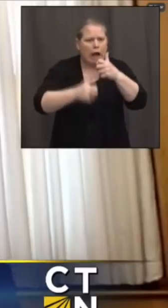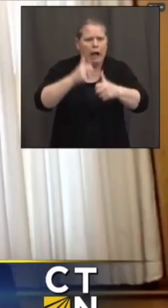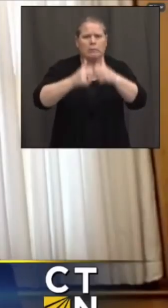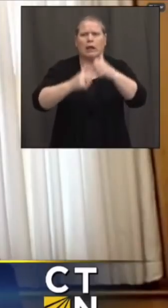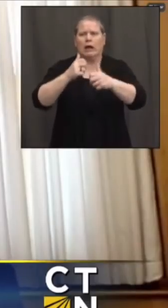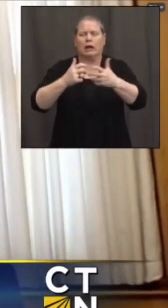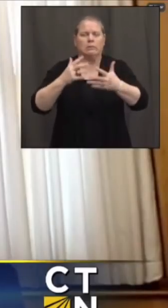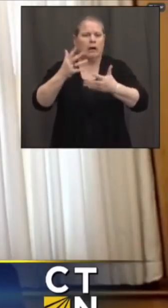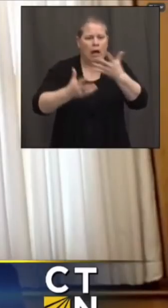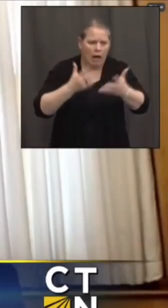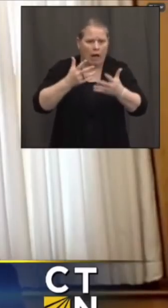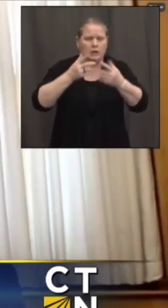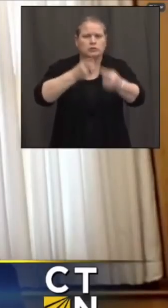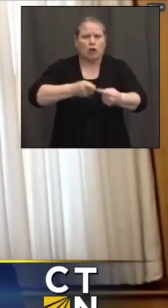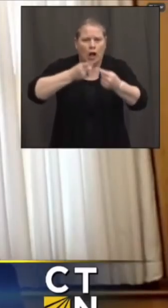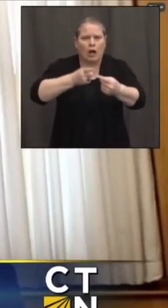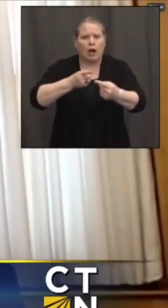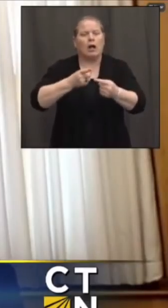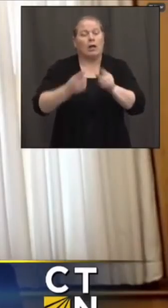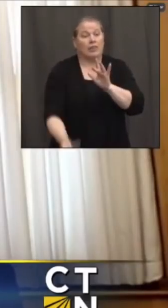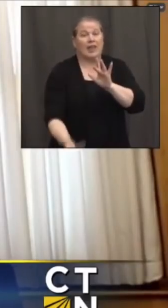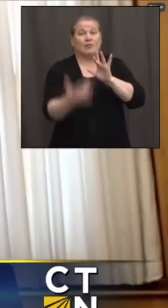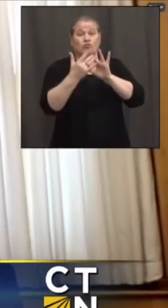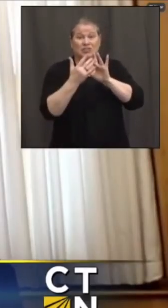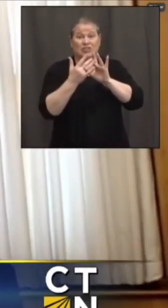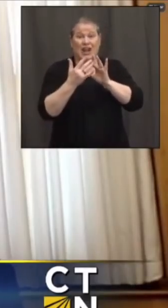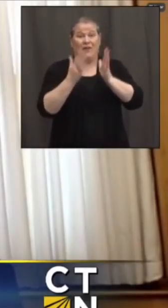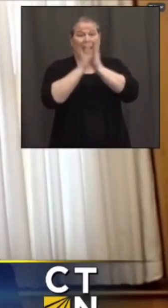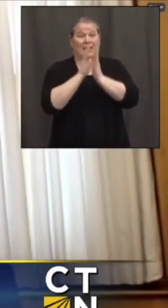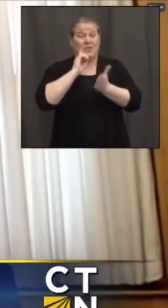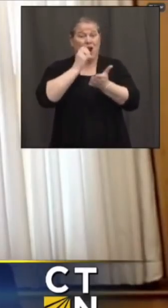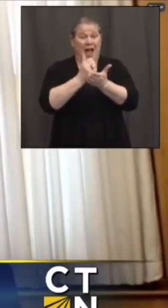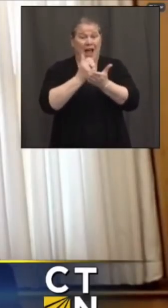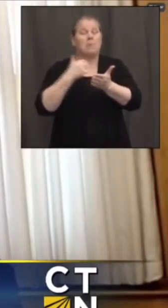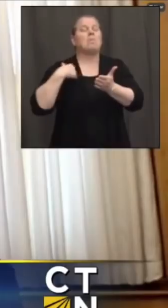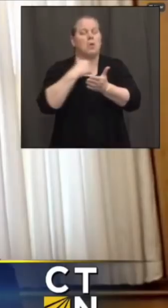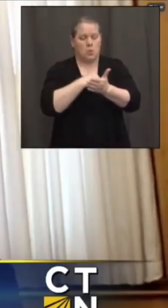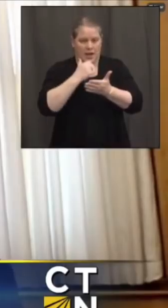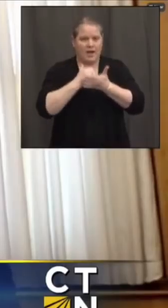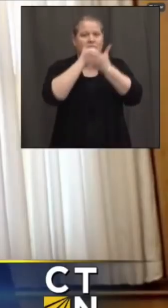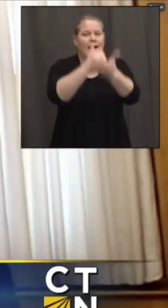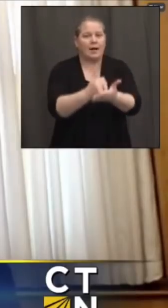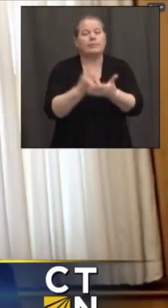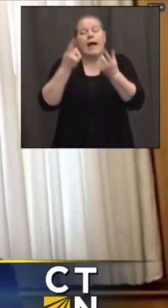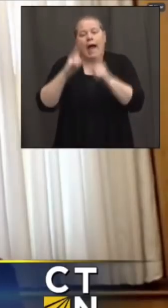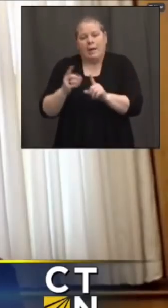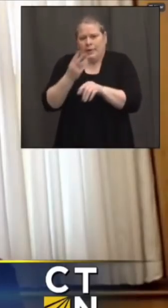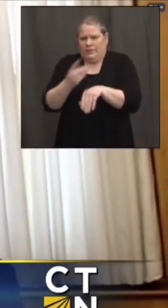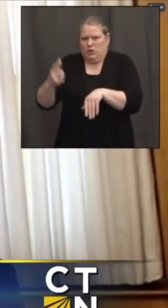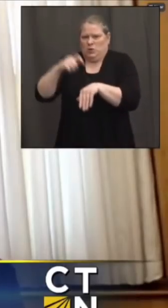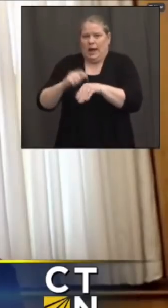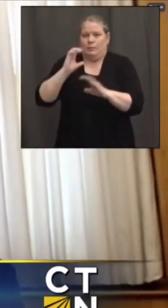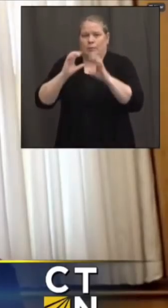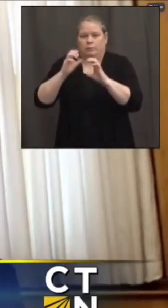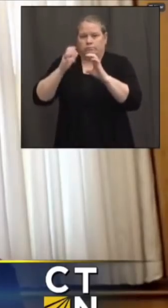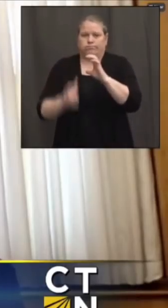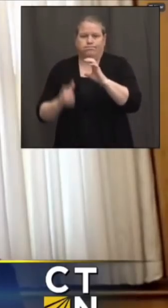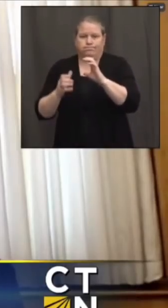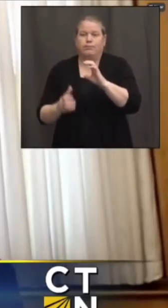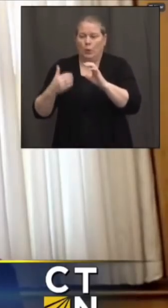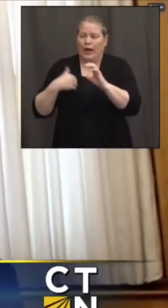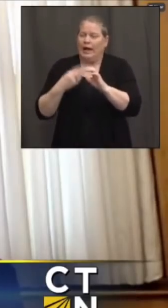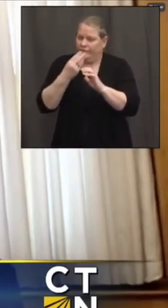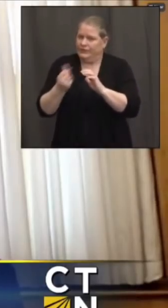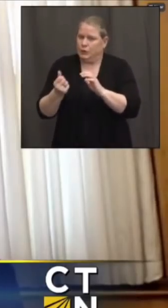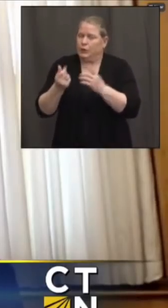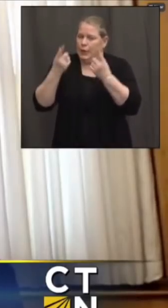help them. We've had a couple cases, as has been documented, where that communication was not as good as it should have been. But we